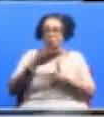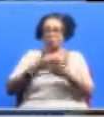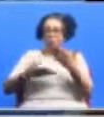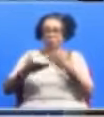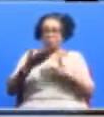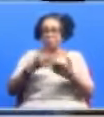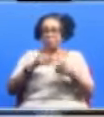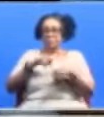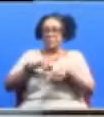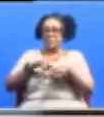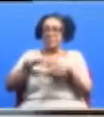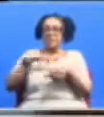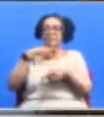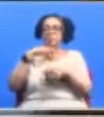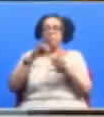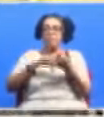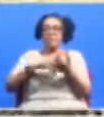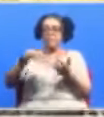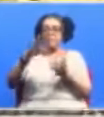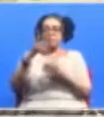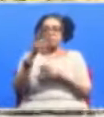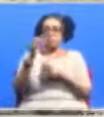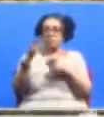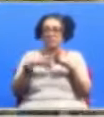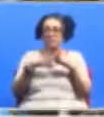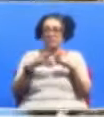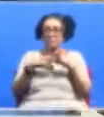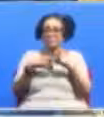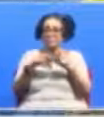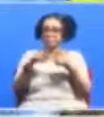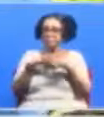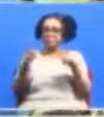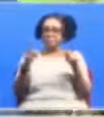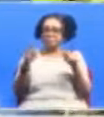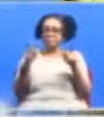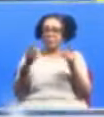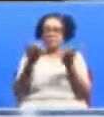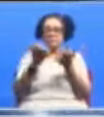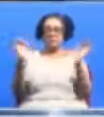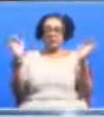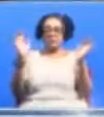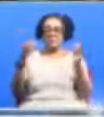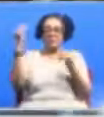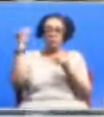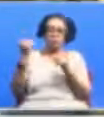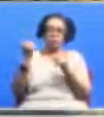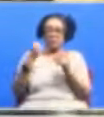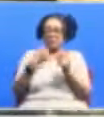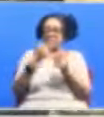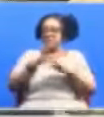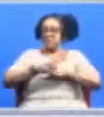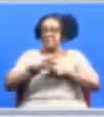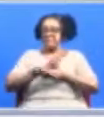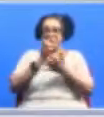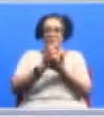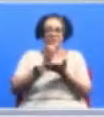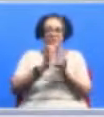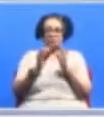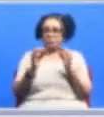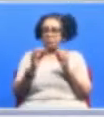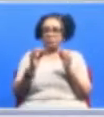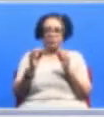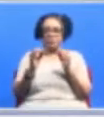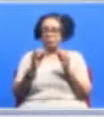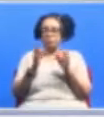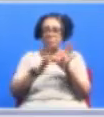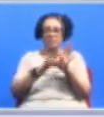his wife in the year 2007, but she would be set free by the courts for lack of sufficient evidence on her